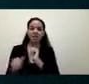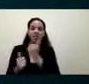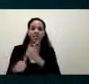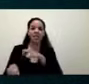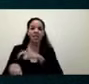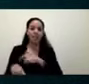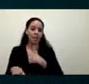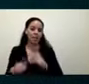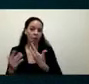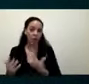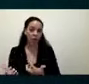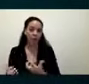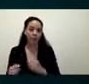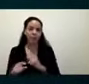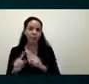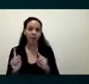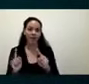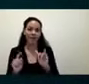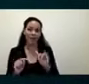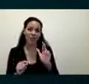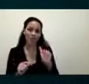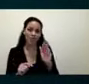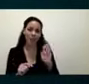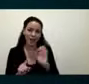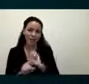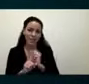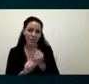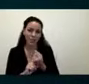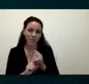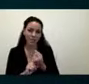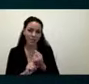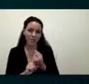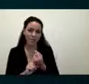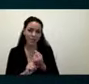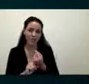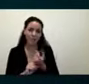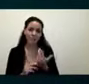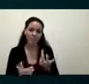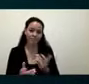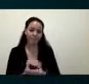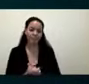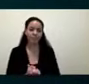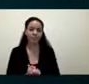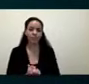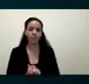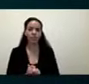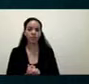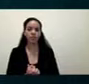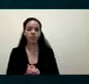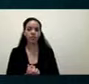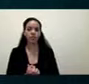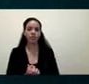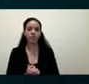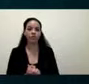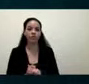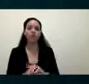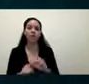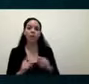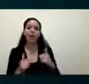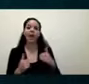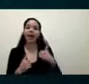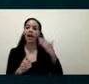But that's a rare situation that any working person can do that. But I do know from personal